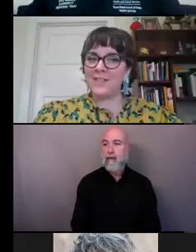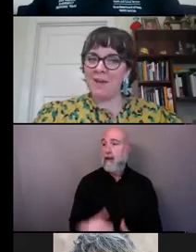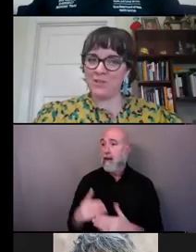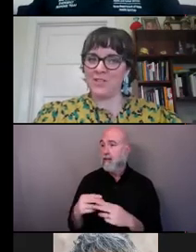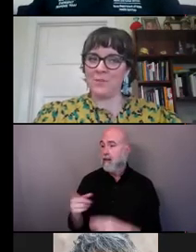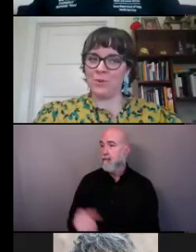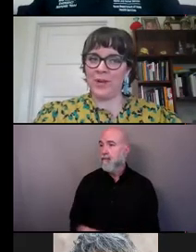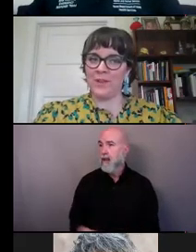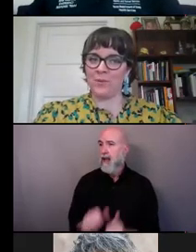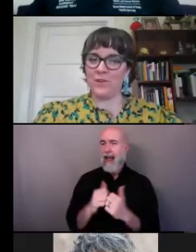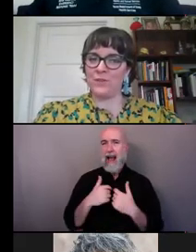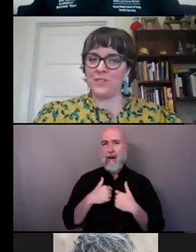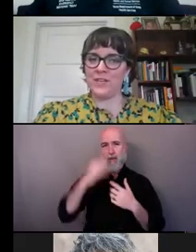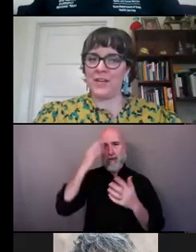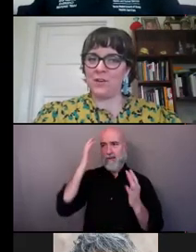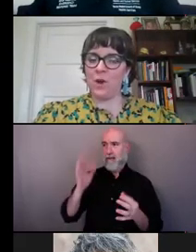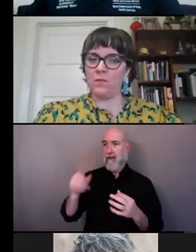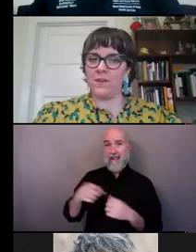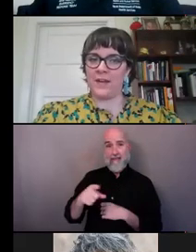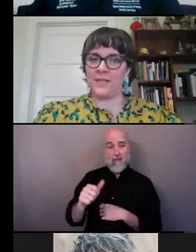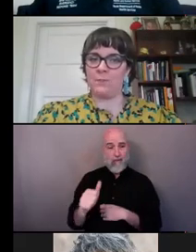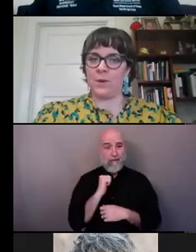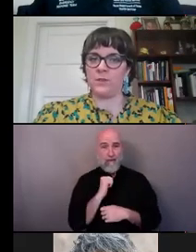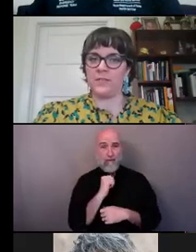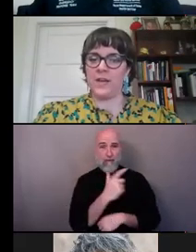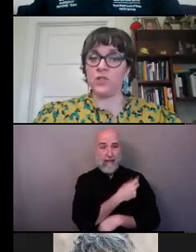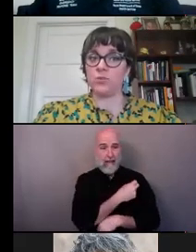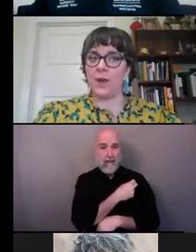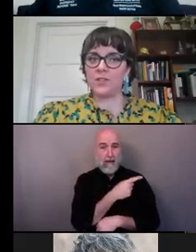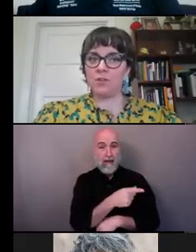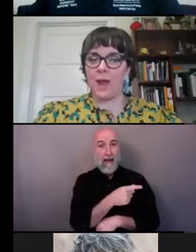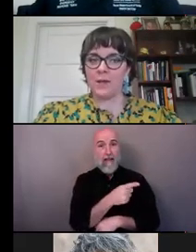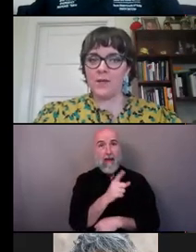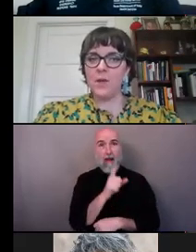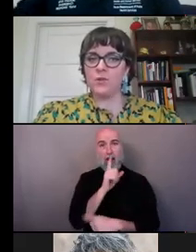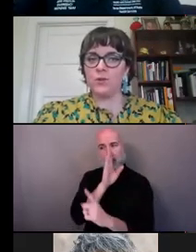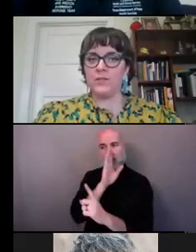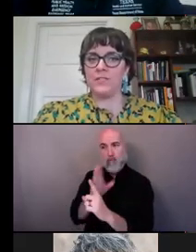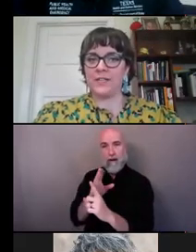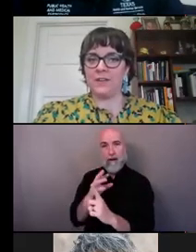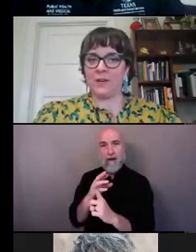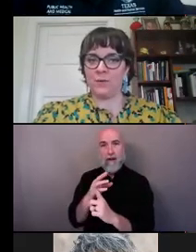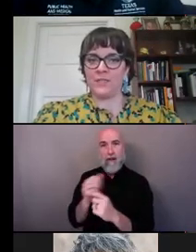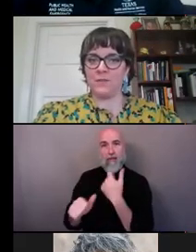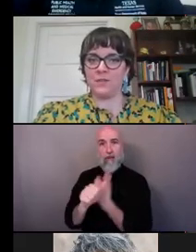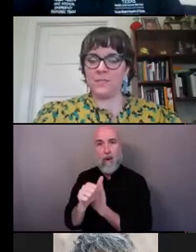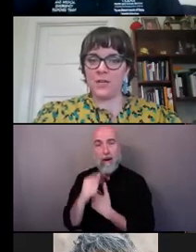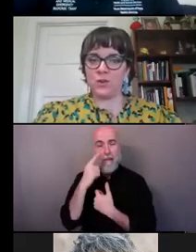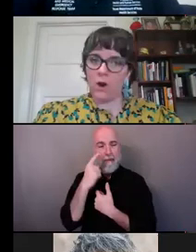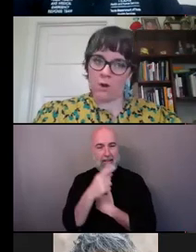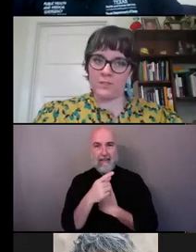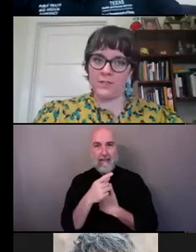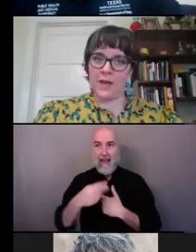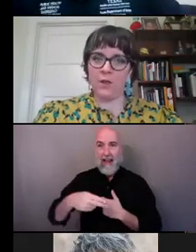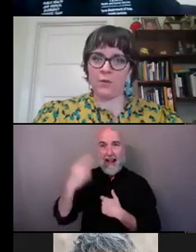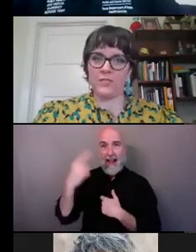How do we establish that the employee that refuses to get the COVID vaccine poses a direct threat due to a significant risk of